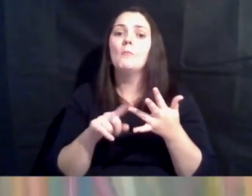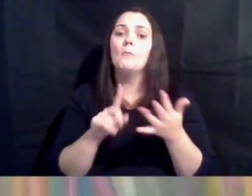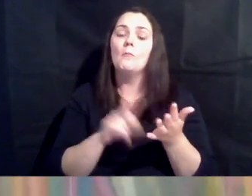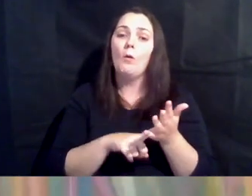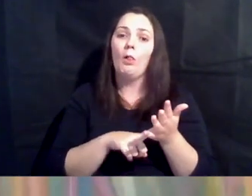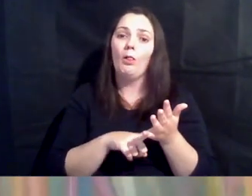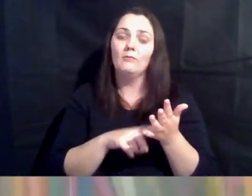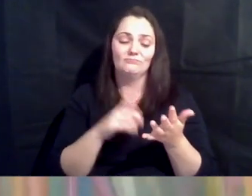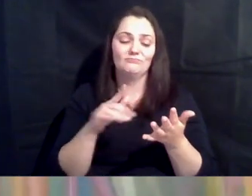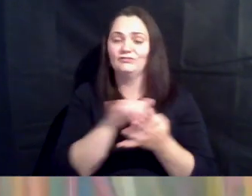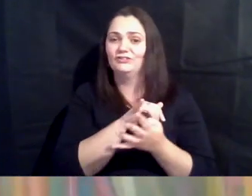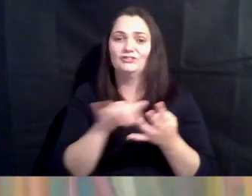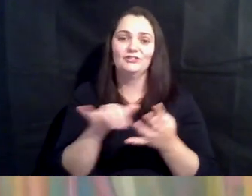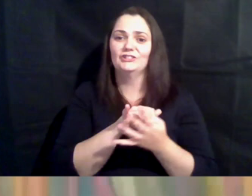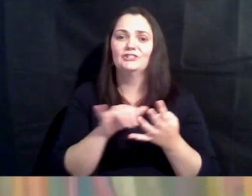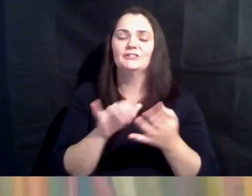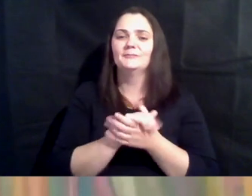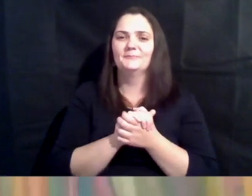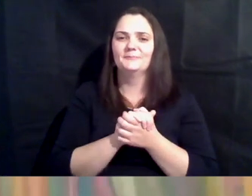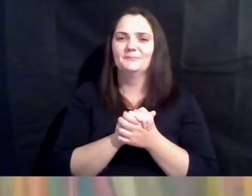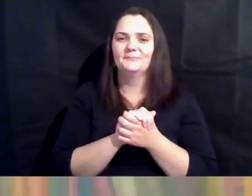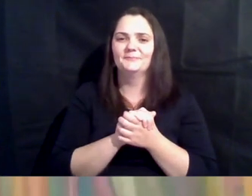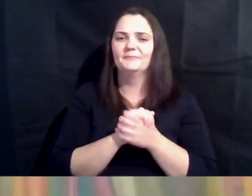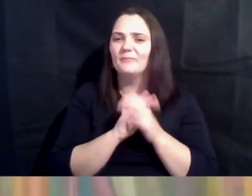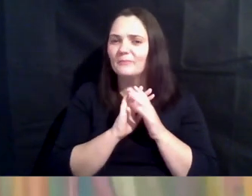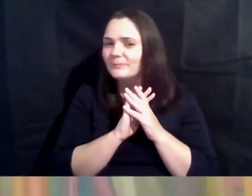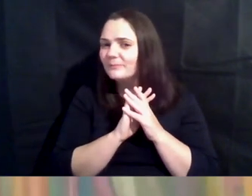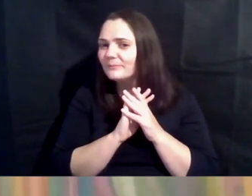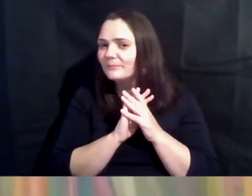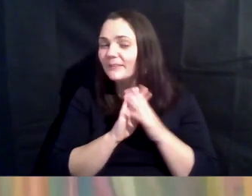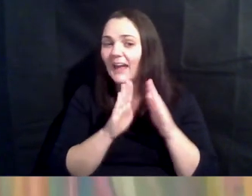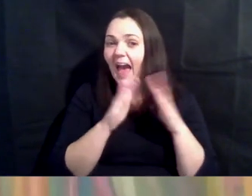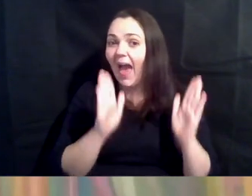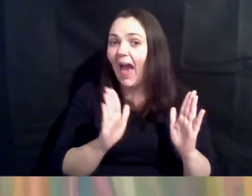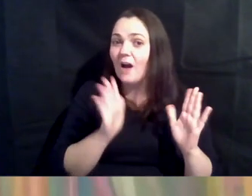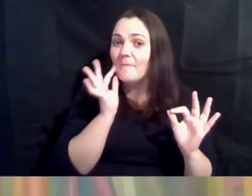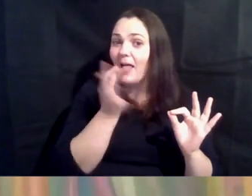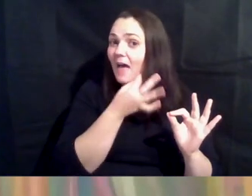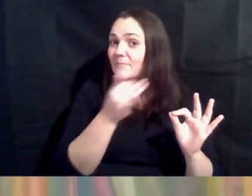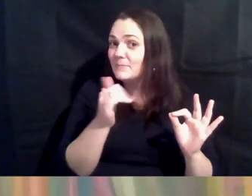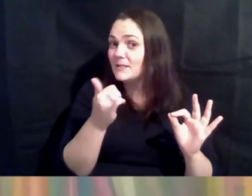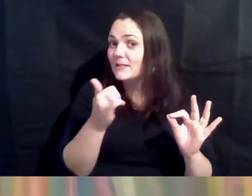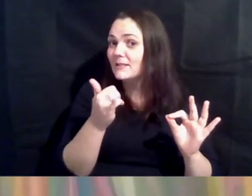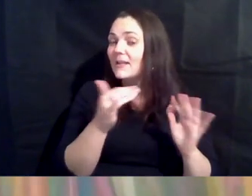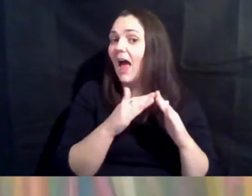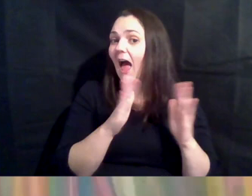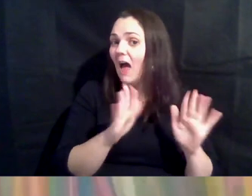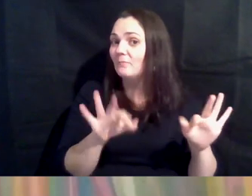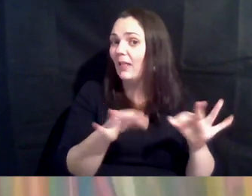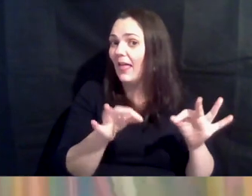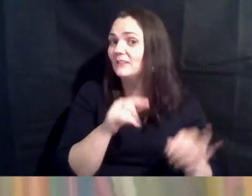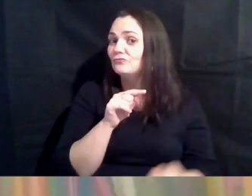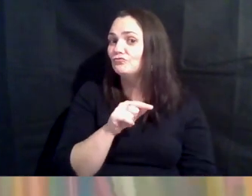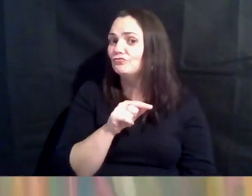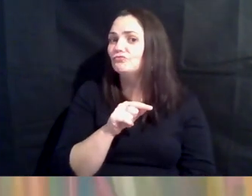Let's see. I'm so excited to see what you decide. Oh, look out, house plants. Oh, this is